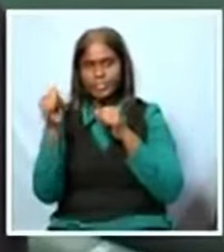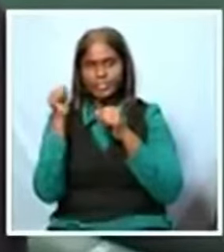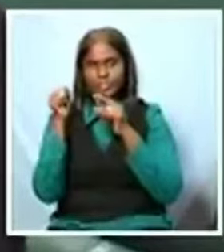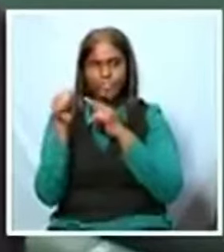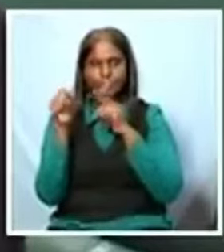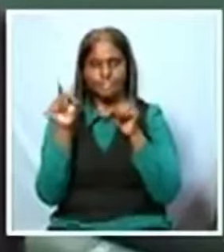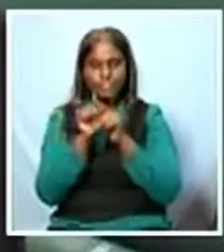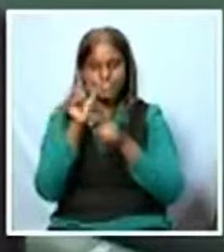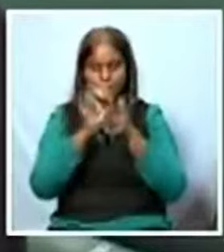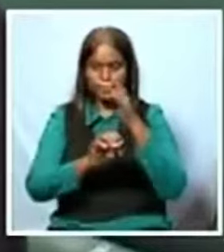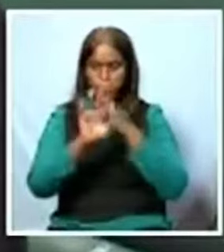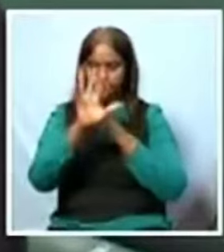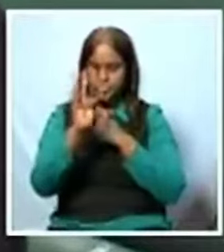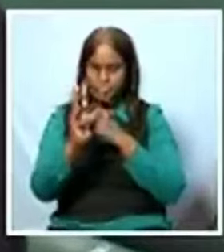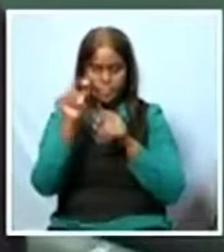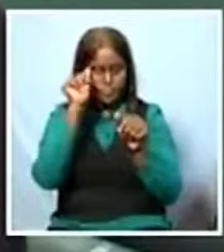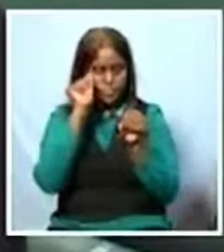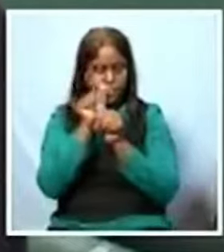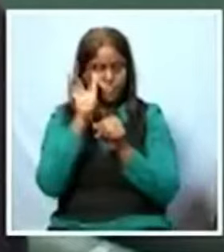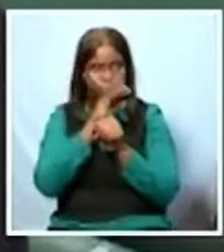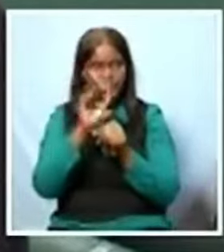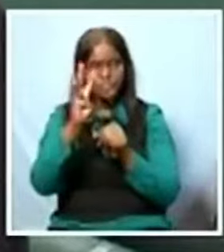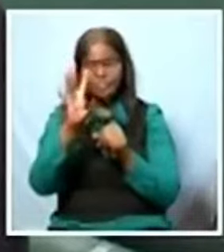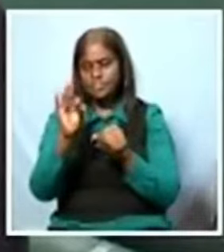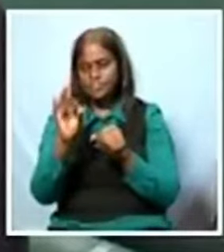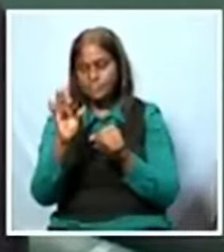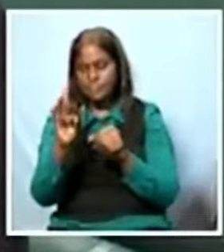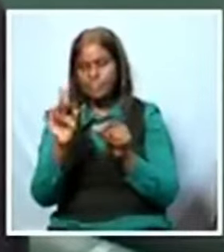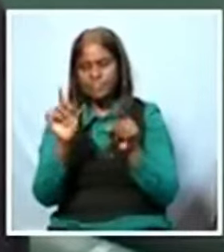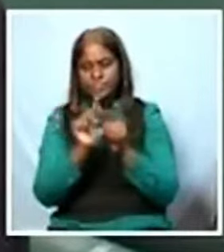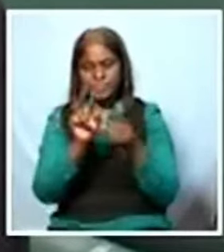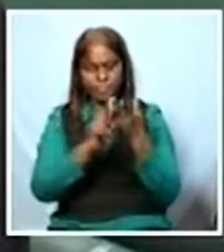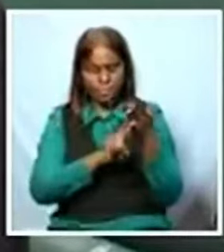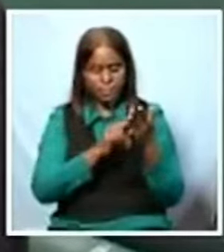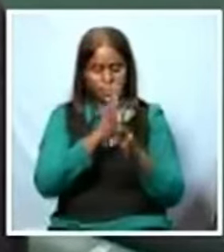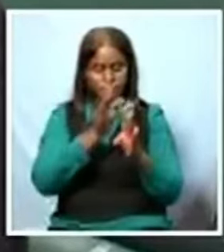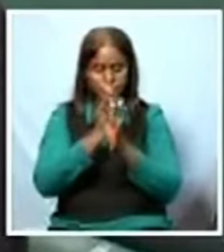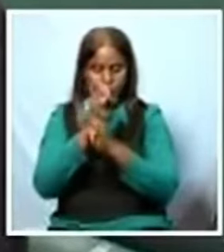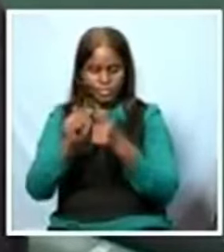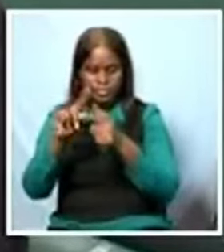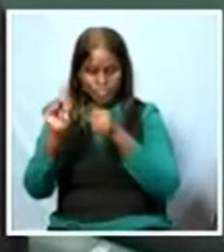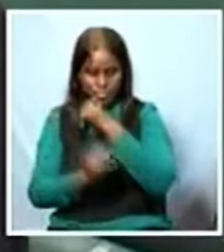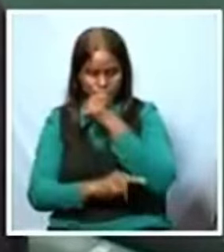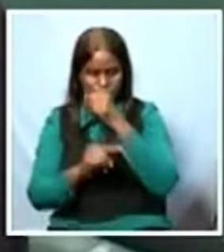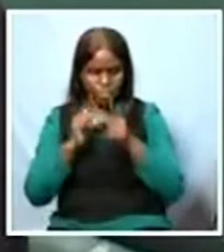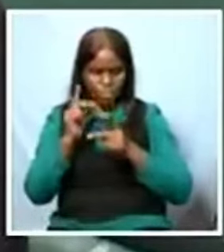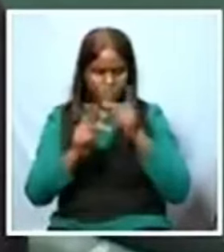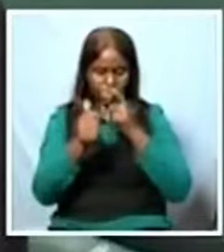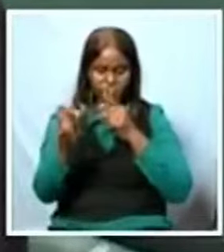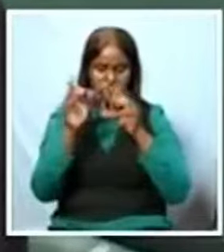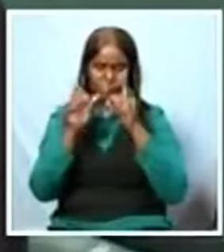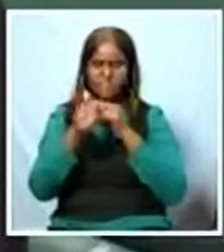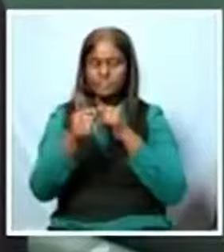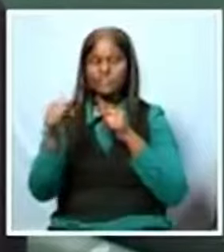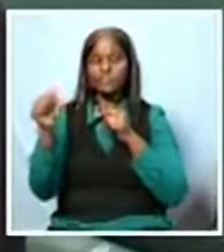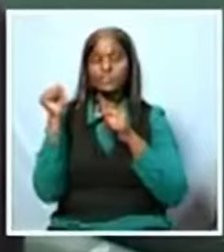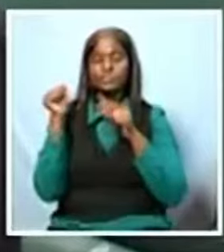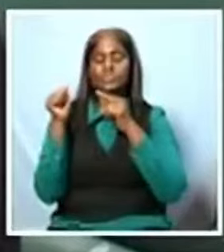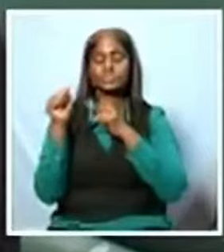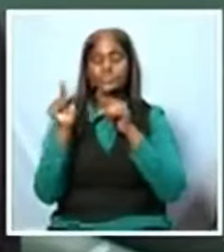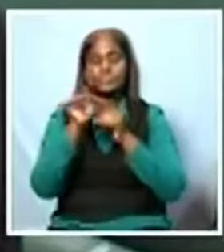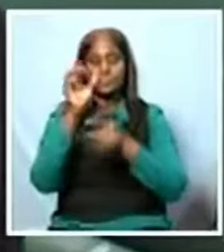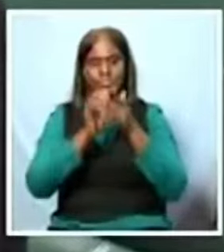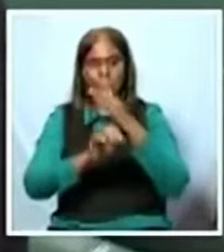objection? Clause 46 is agreed. Clause 47, rules relating to disciplinary proceedings. Any debate, any objection?